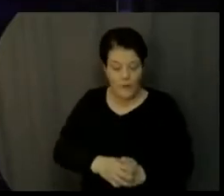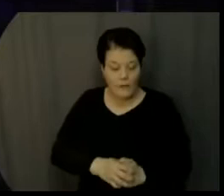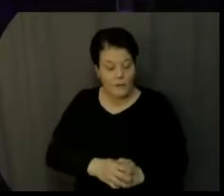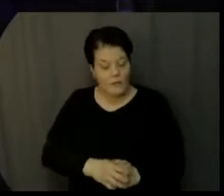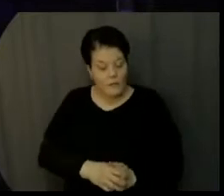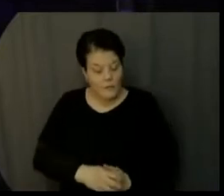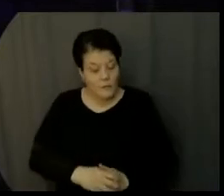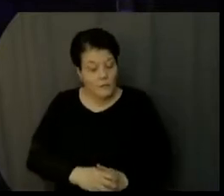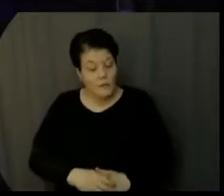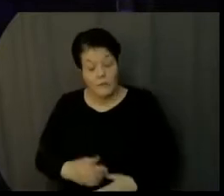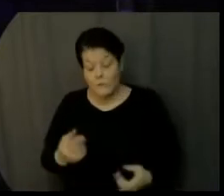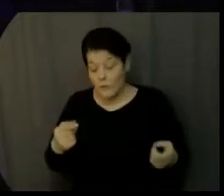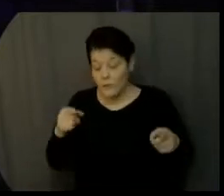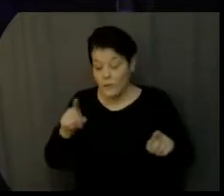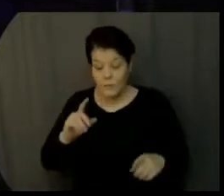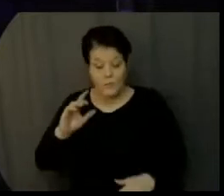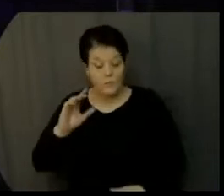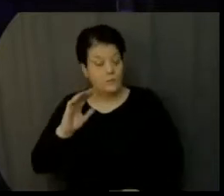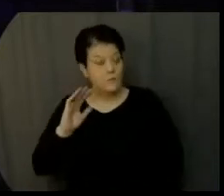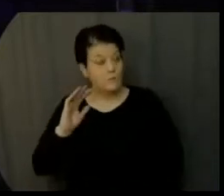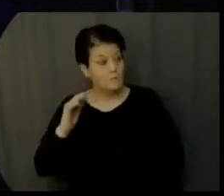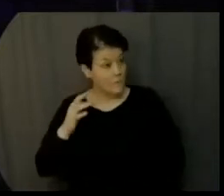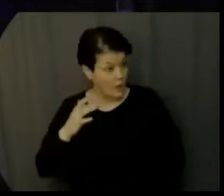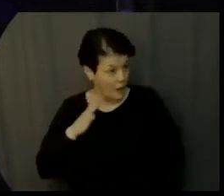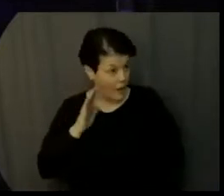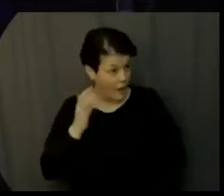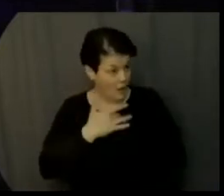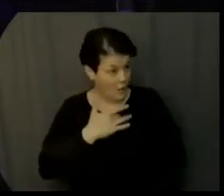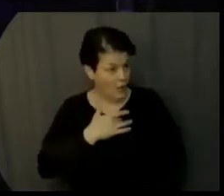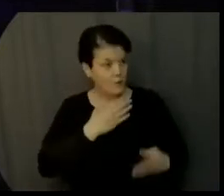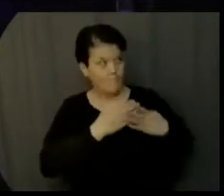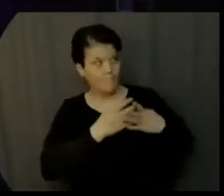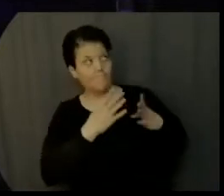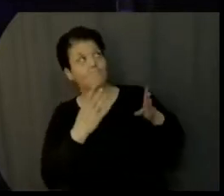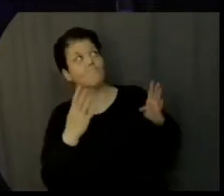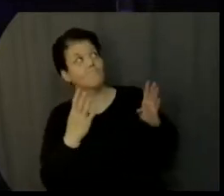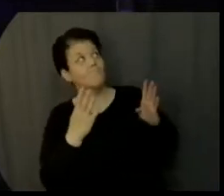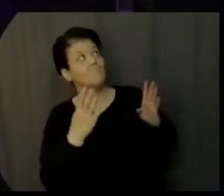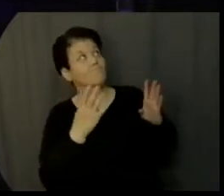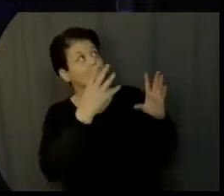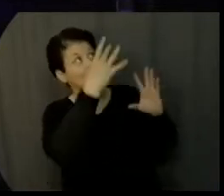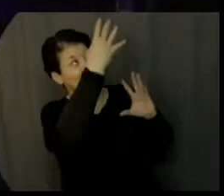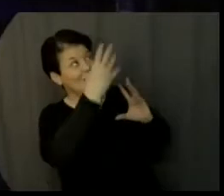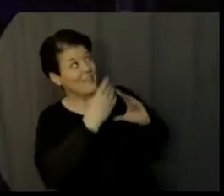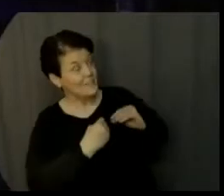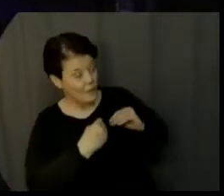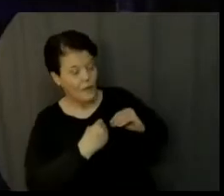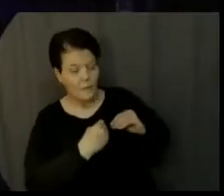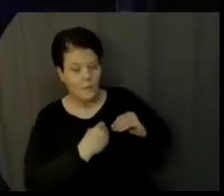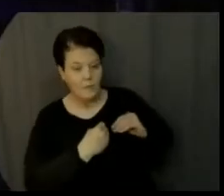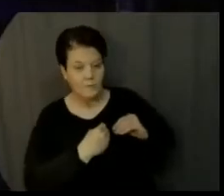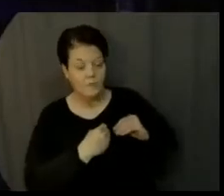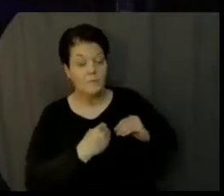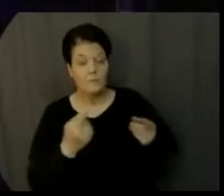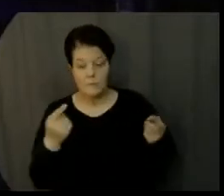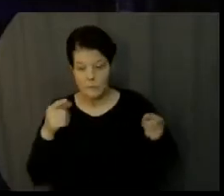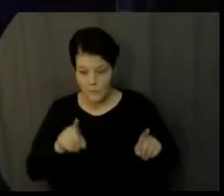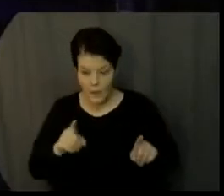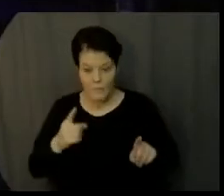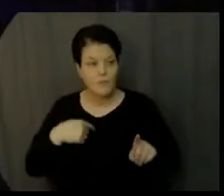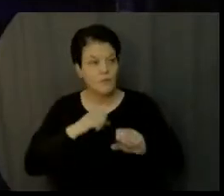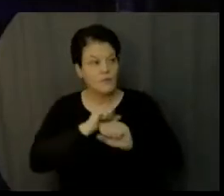God's, our heart's door to Jesus, and we allow Him to come in to our life, we're saved. We're saved from